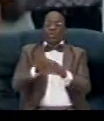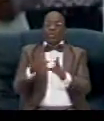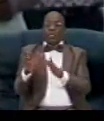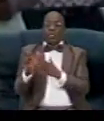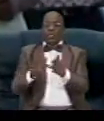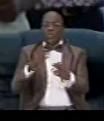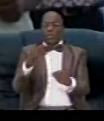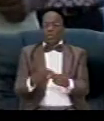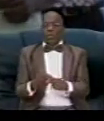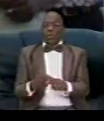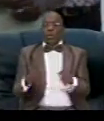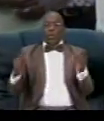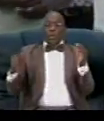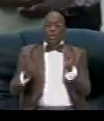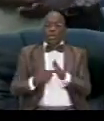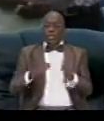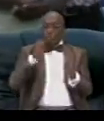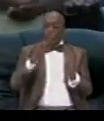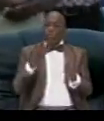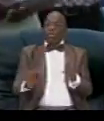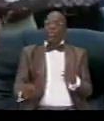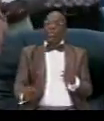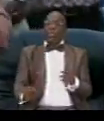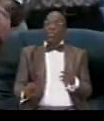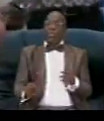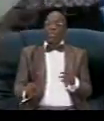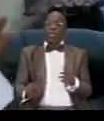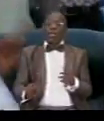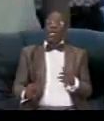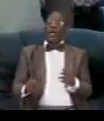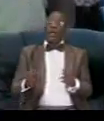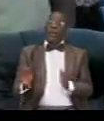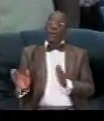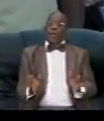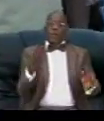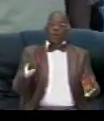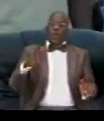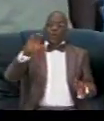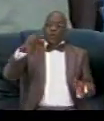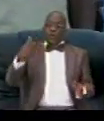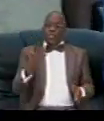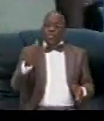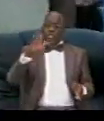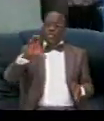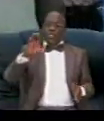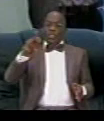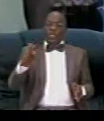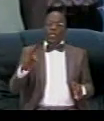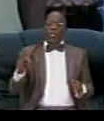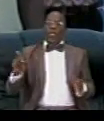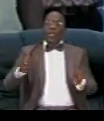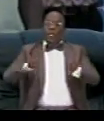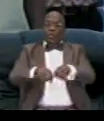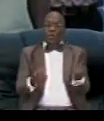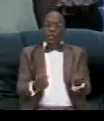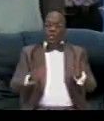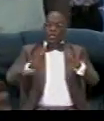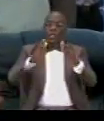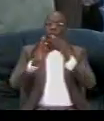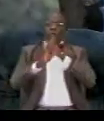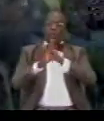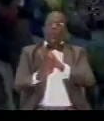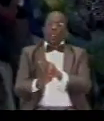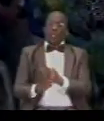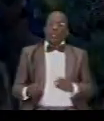God. This is the reach of the GCK, breaking down barriers, reaching where have not been